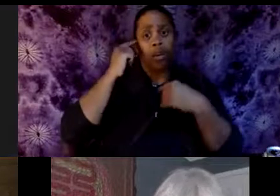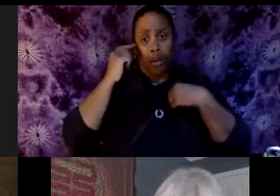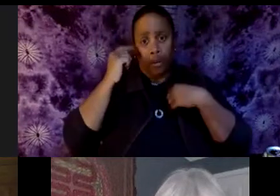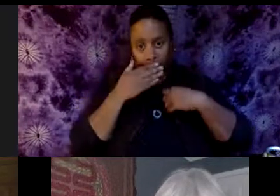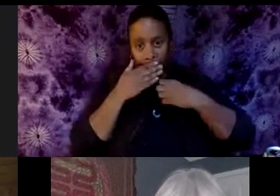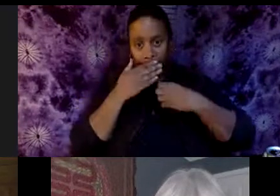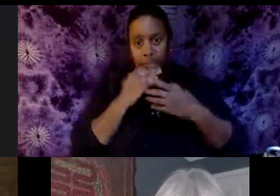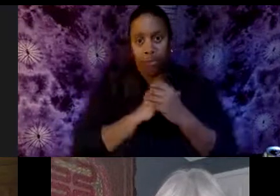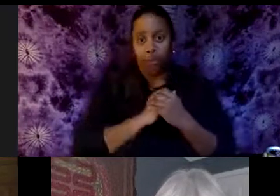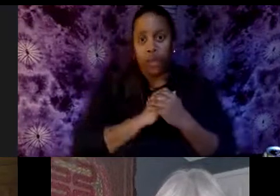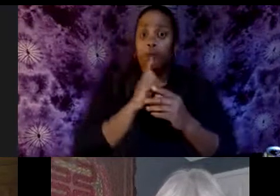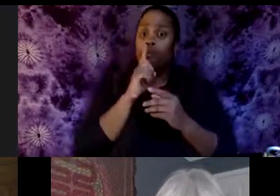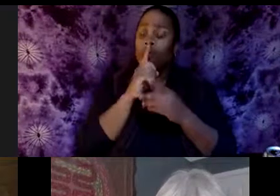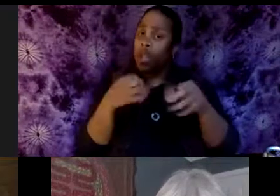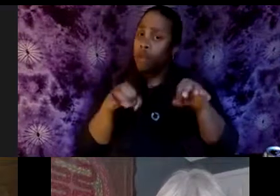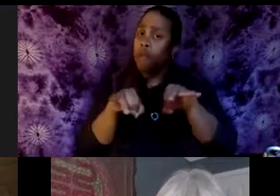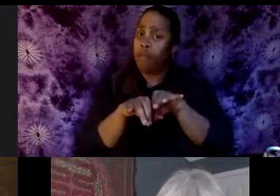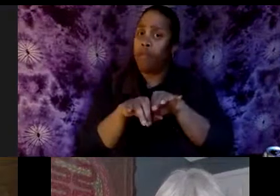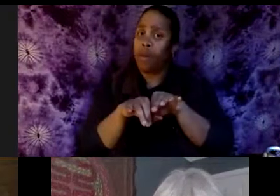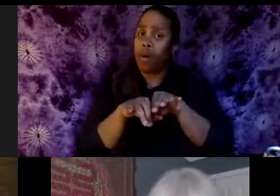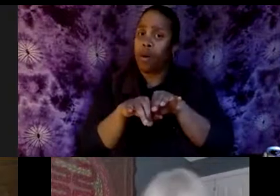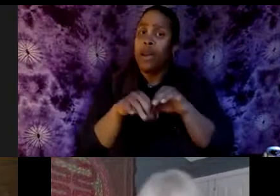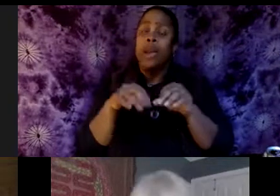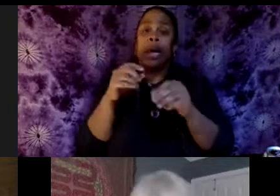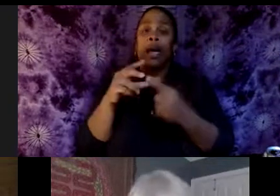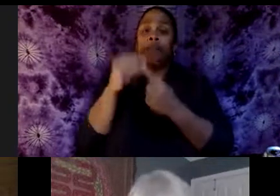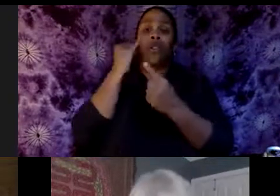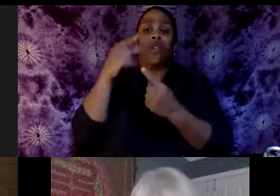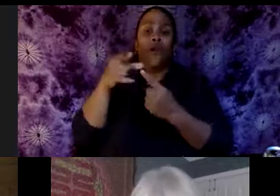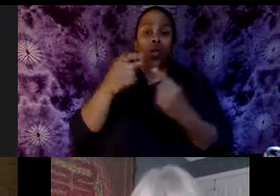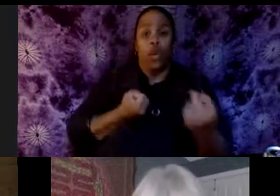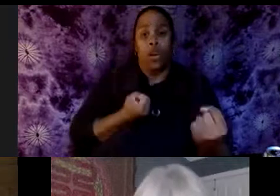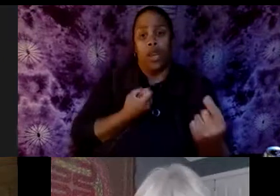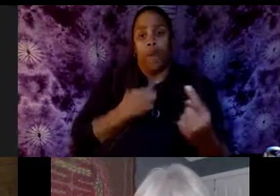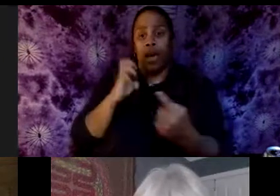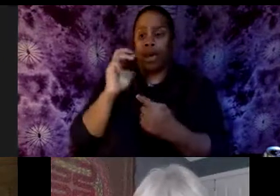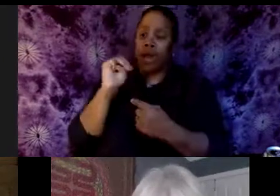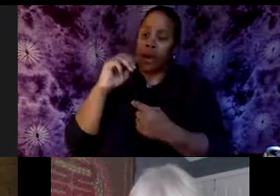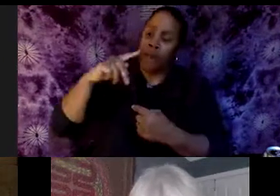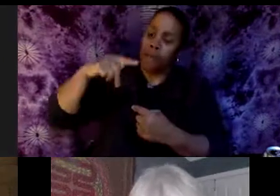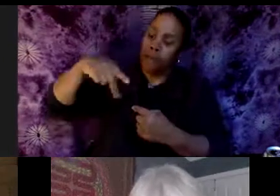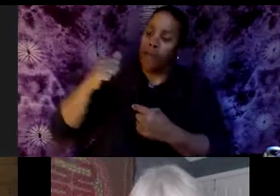important. And it really can make a difference, especially if you're an empath, to your own psychological